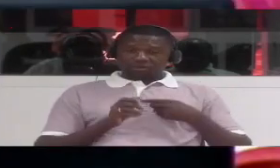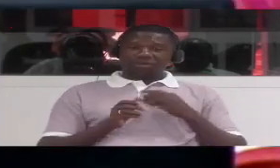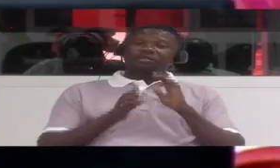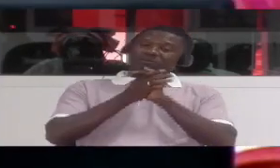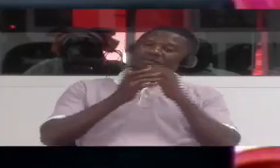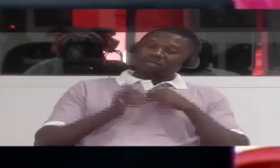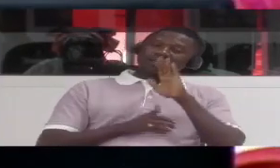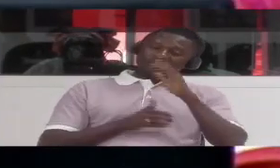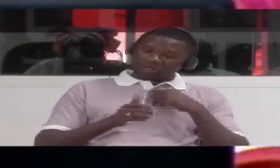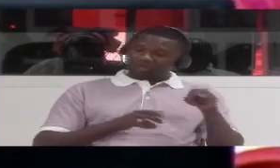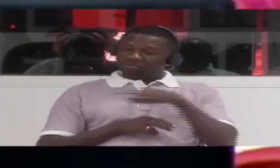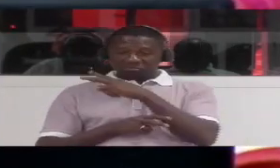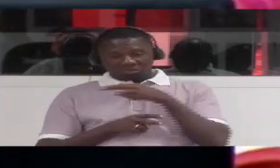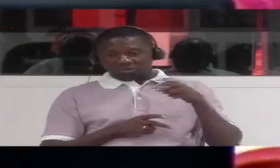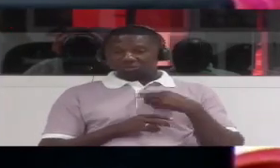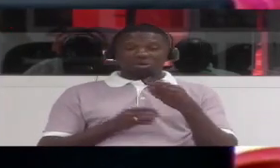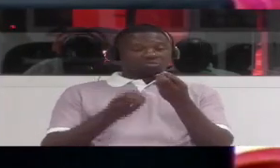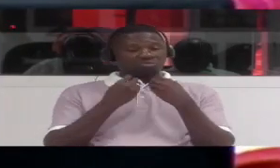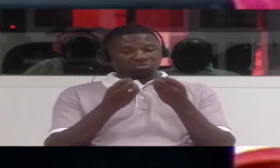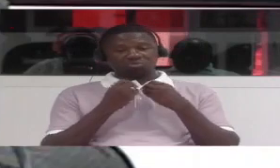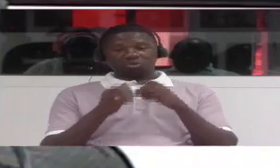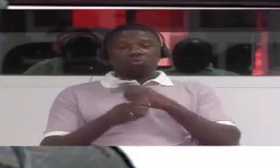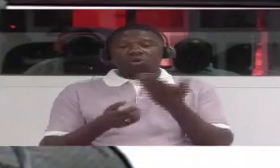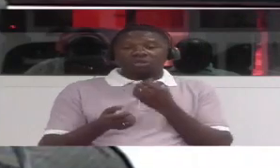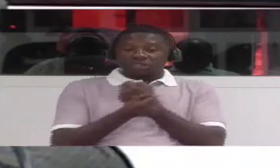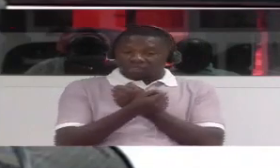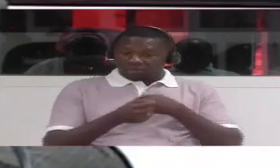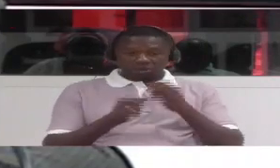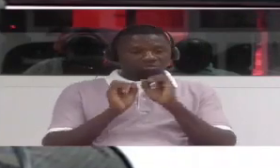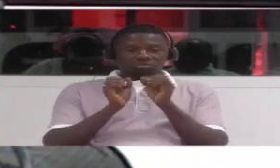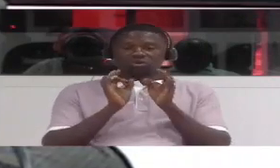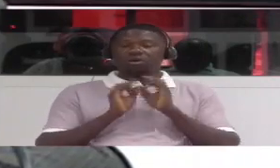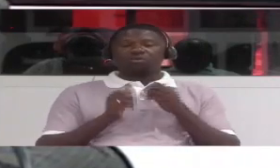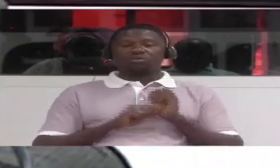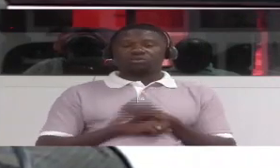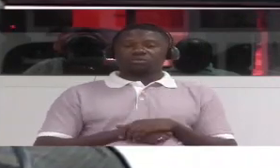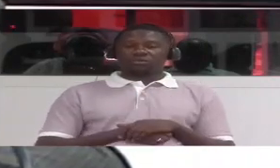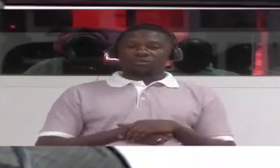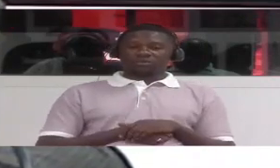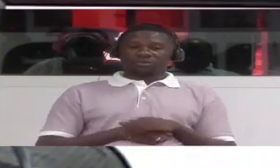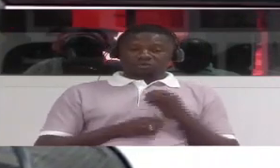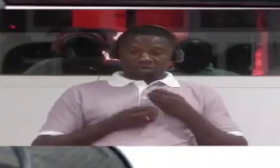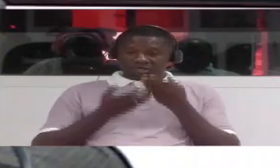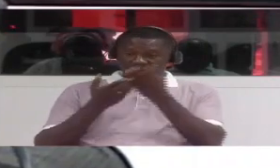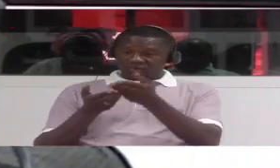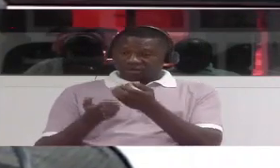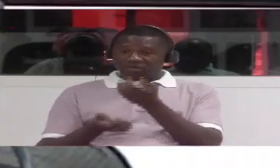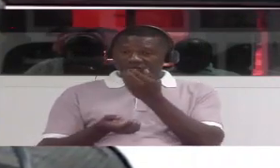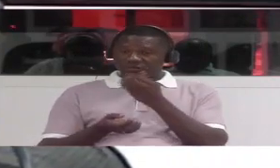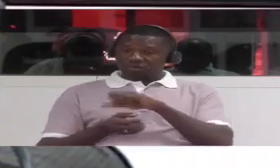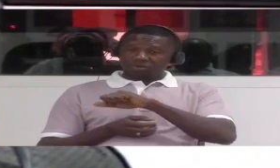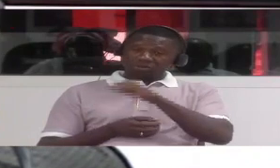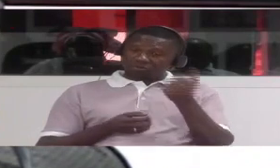Were you provided with any food or access to lawyers, for instance? No, I was not given any food or